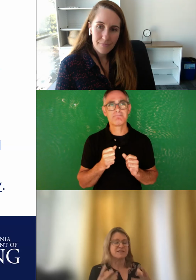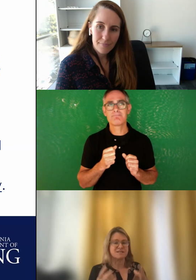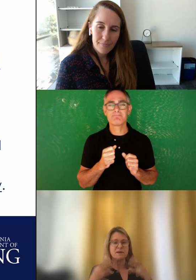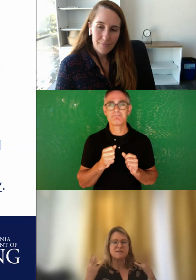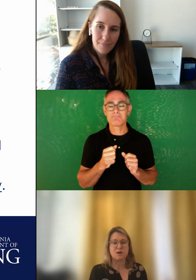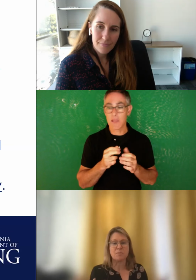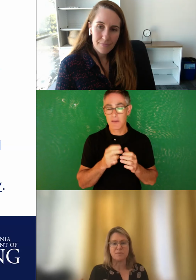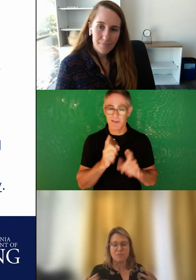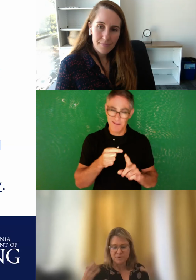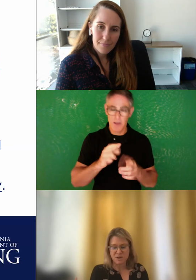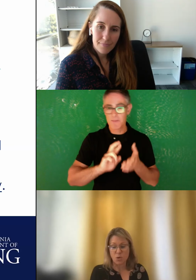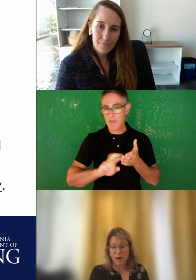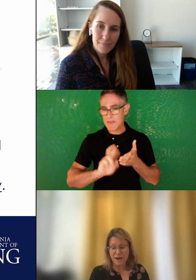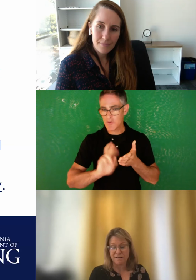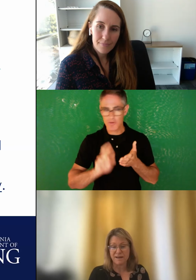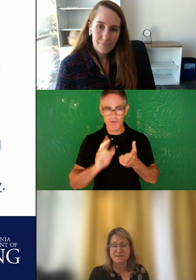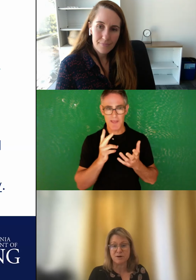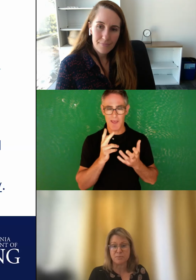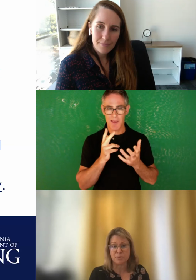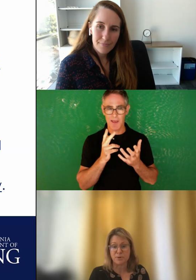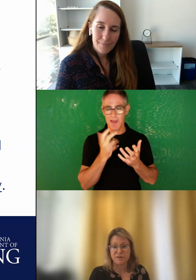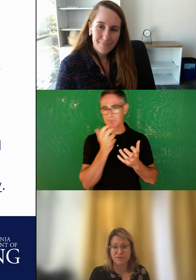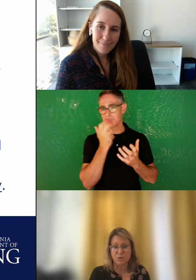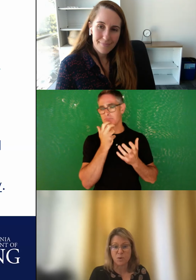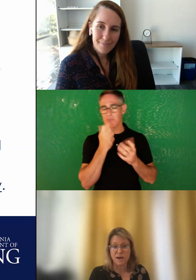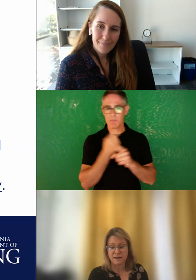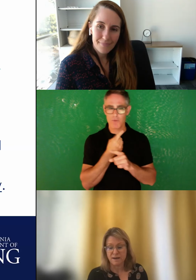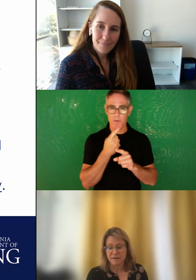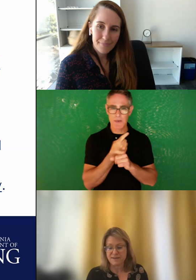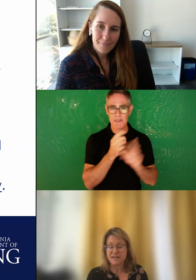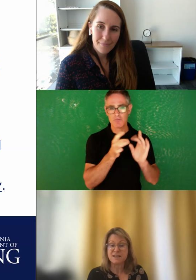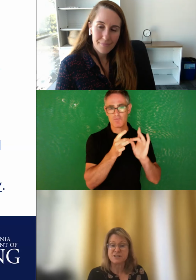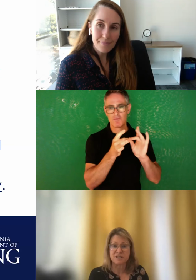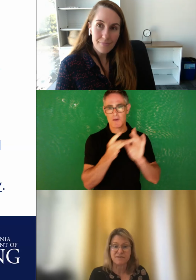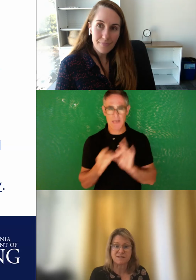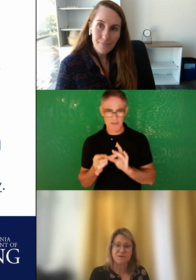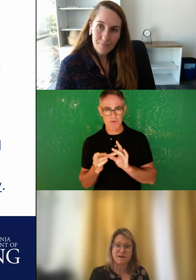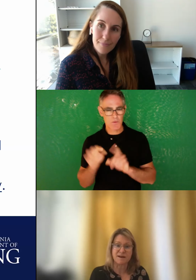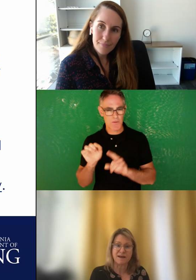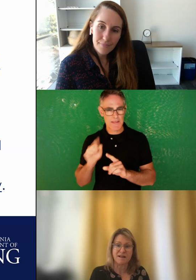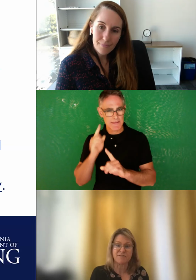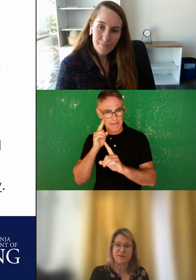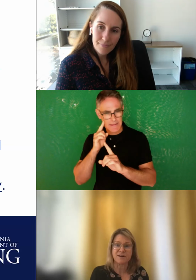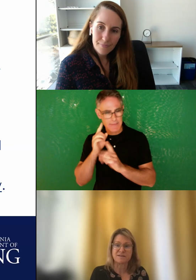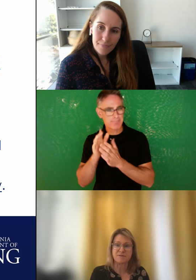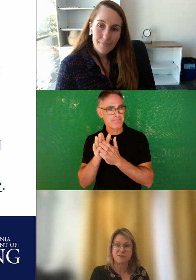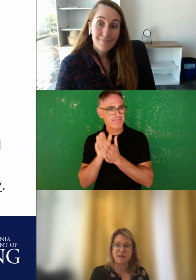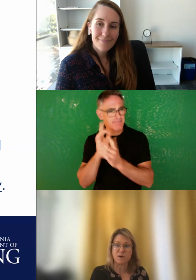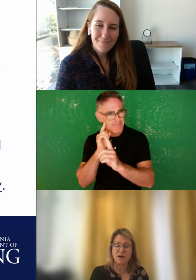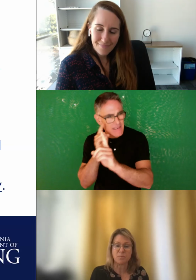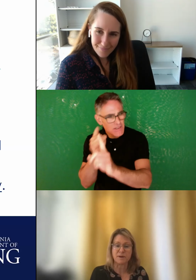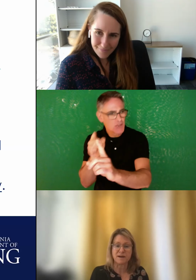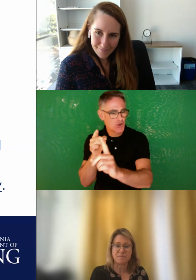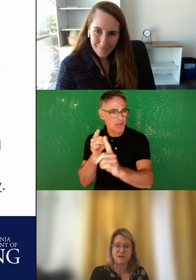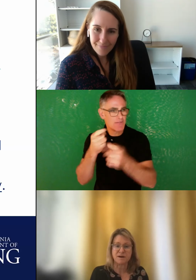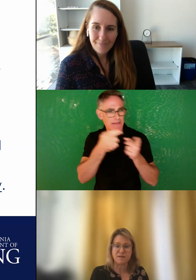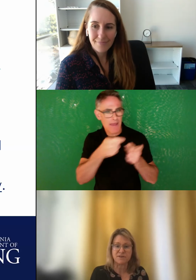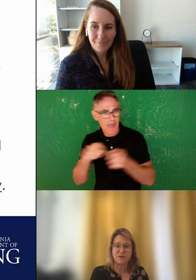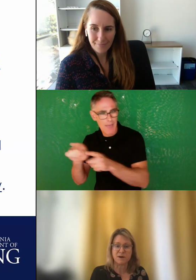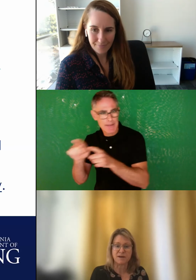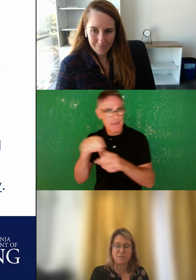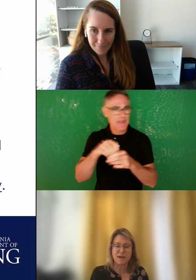research that speaks so well and so appropriate for what this initiative that's going on in California. So really want to open it up